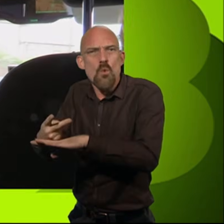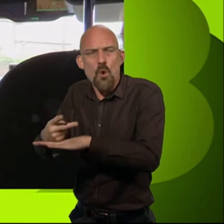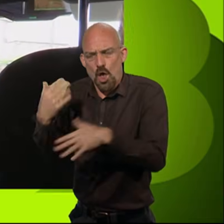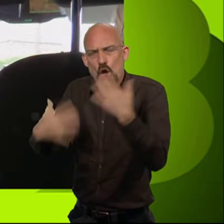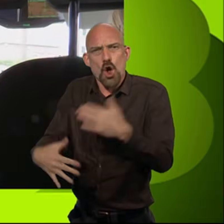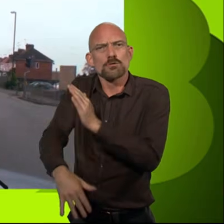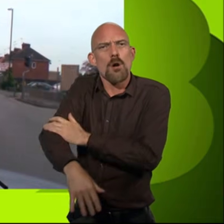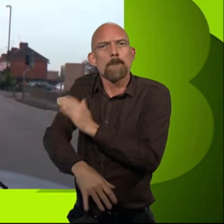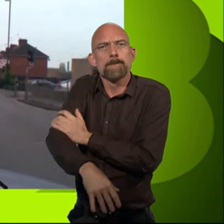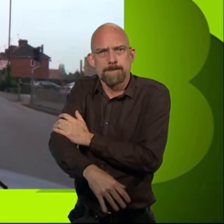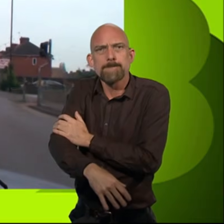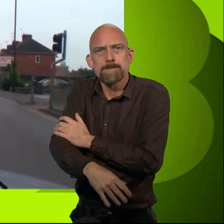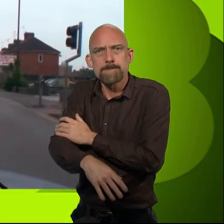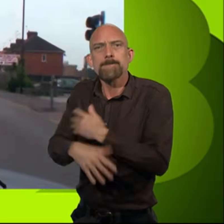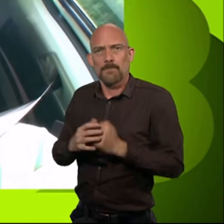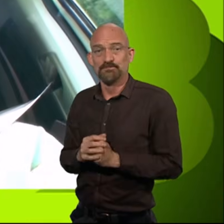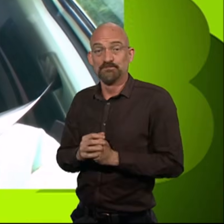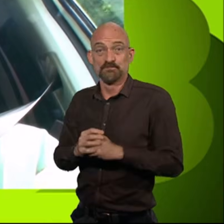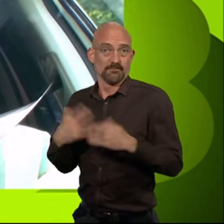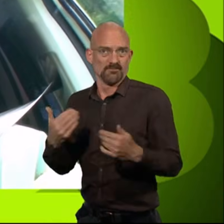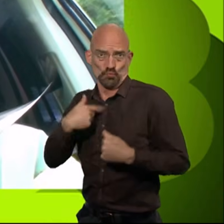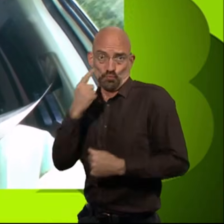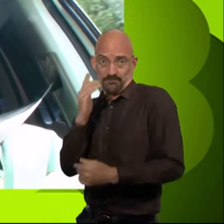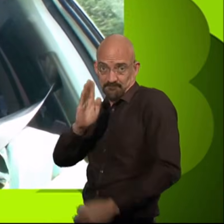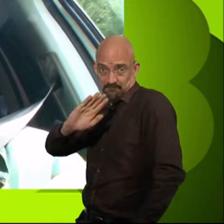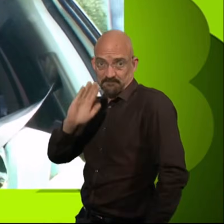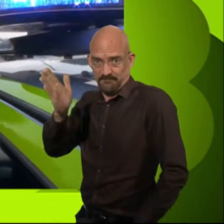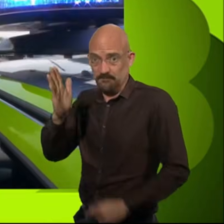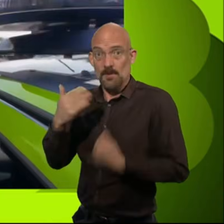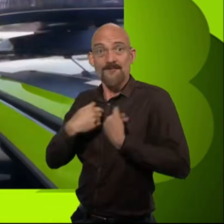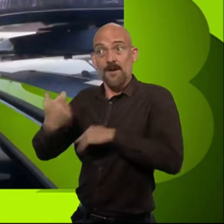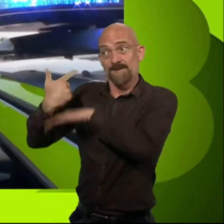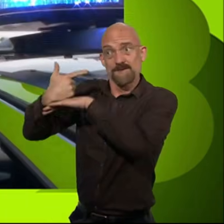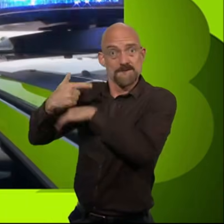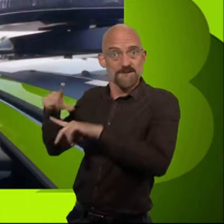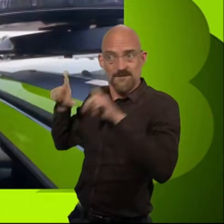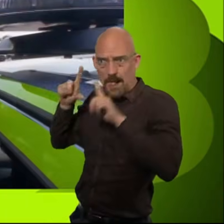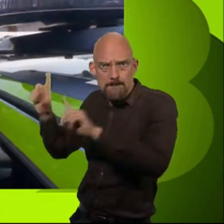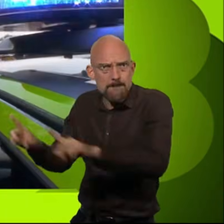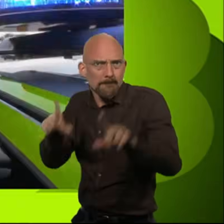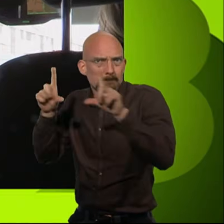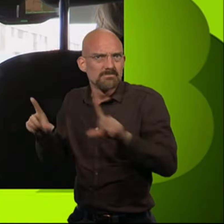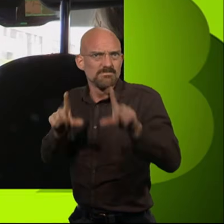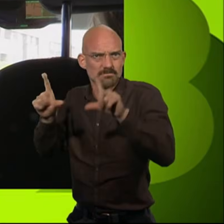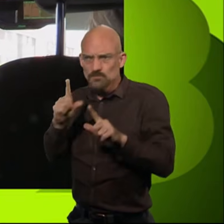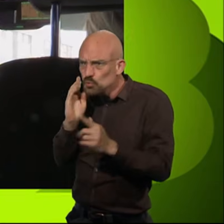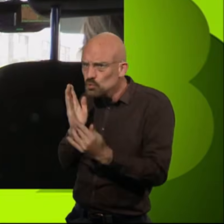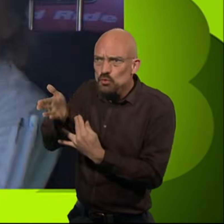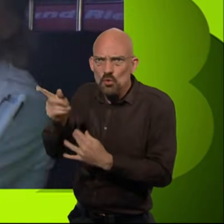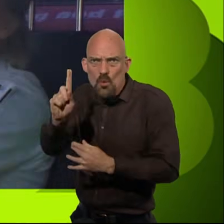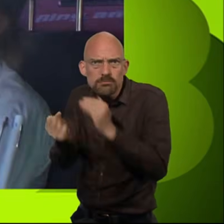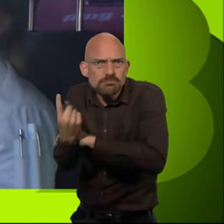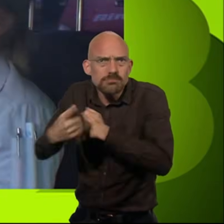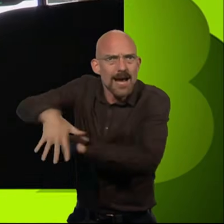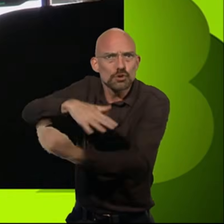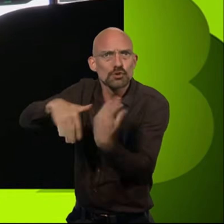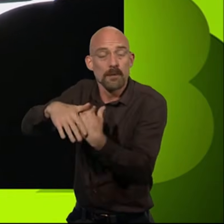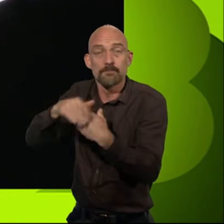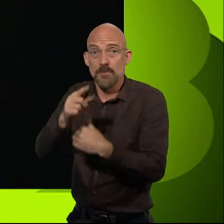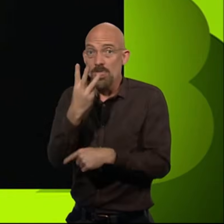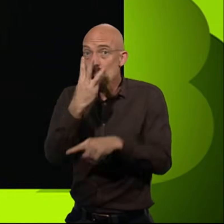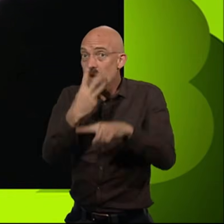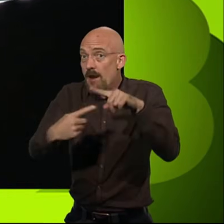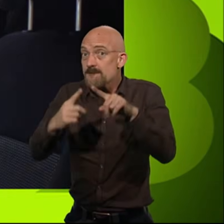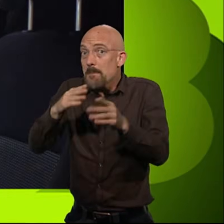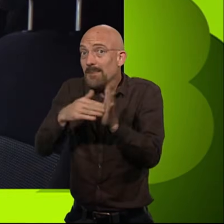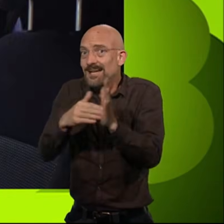and they've hurt their arm. When we get there, I'll be filming on my camera too, so you can get right to the heart of the action. 3.5 minutes